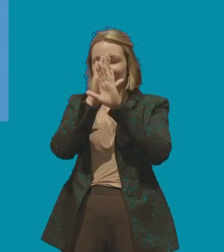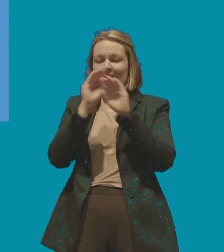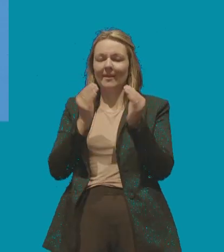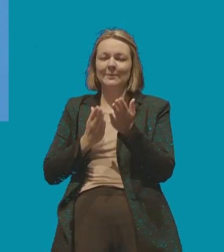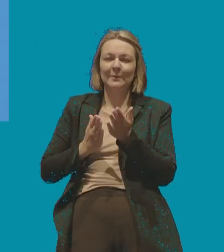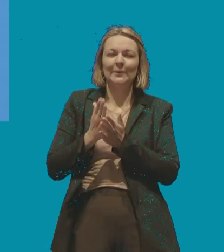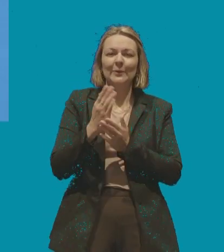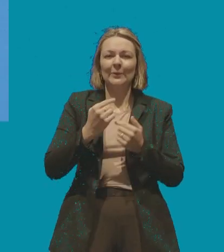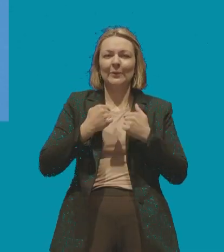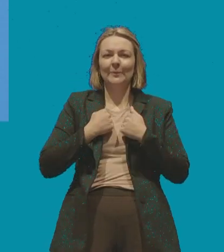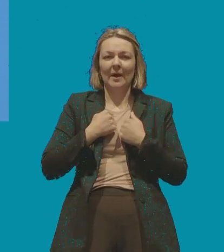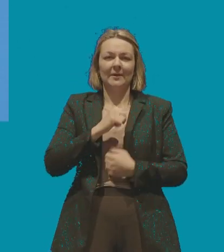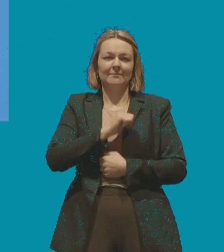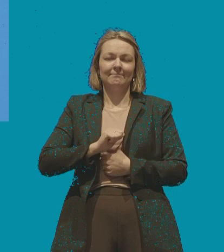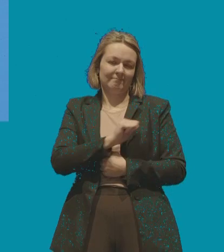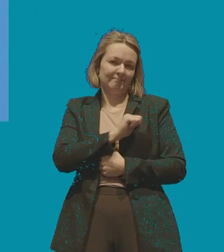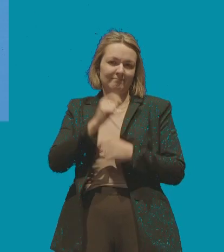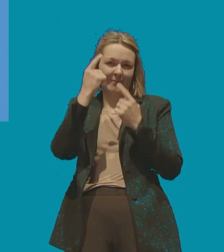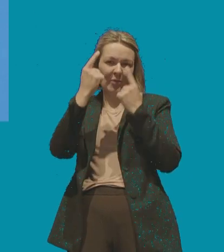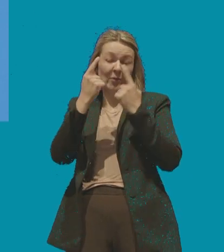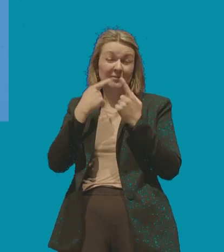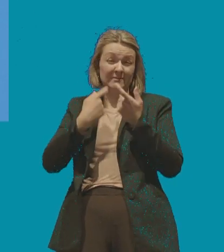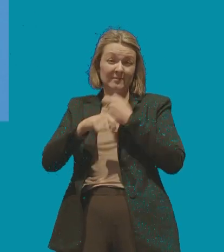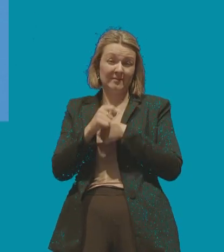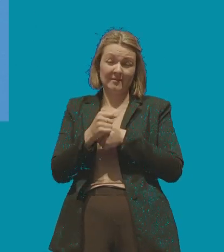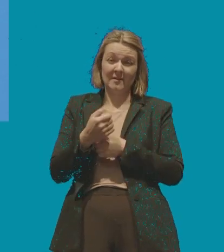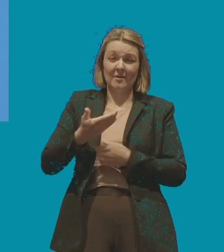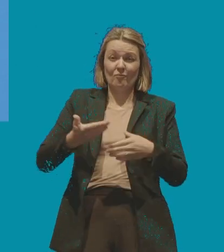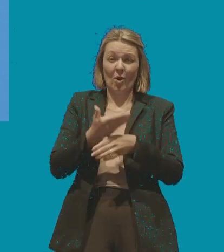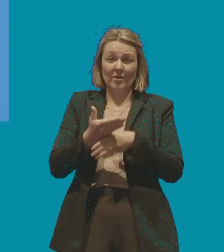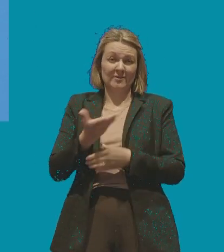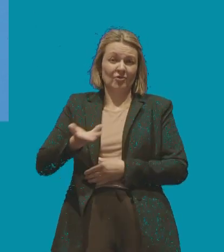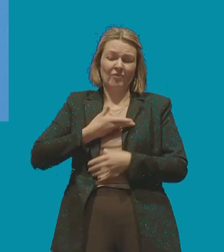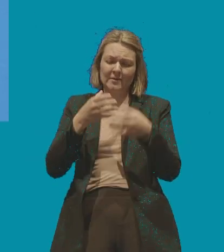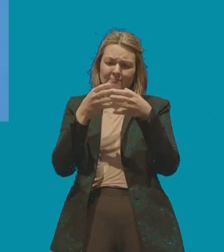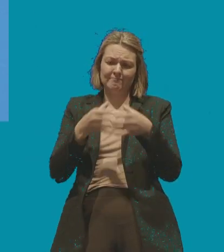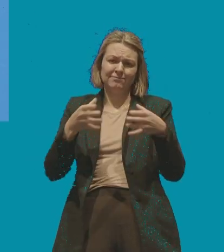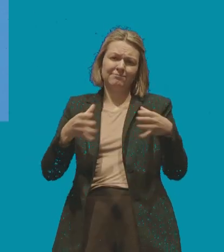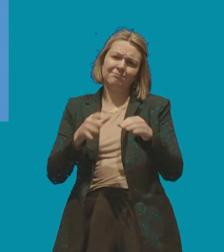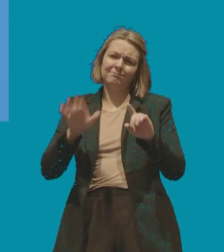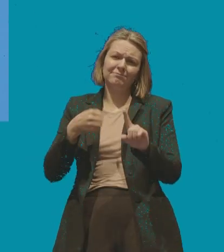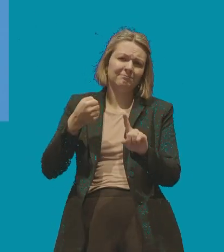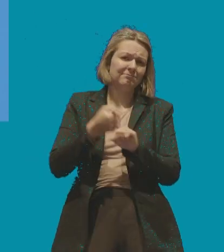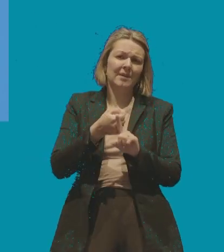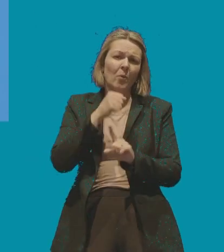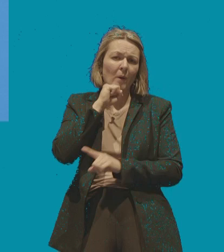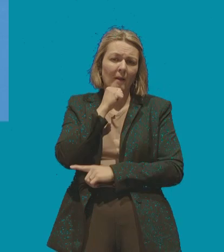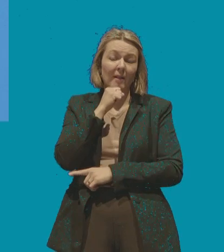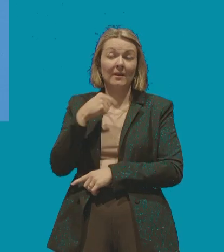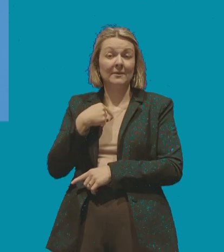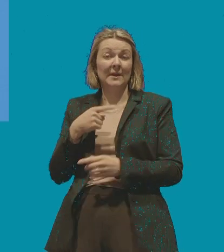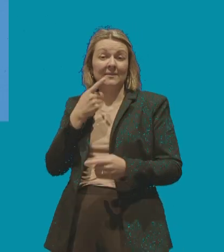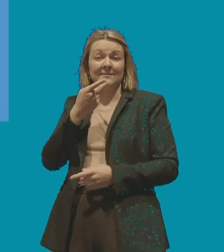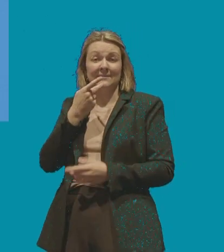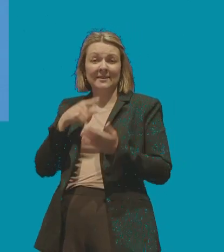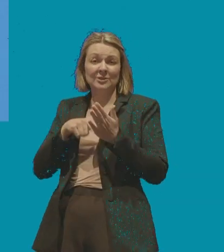my thoughts on the New Deal. This will be the biggest expansion of workers' rights in our generation. And my second priority for the TUC this year is making